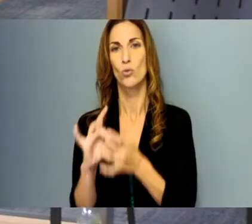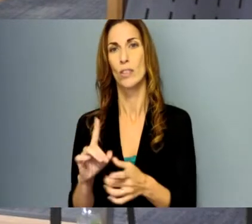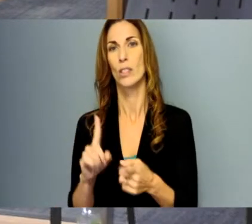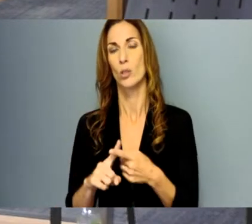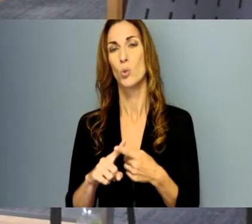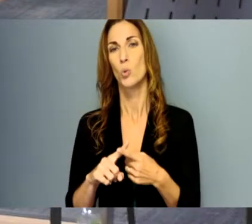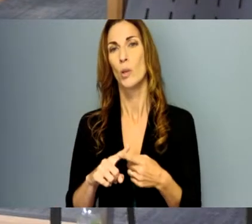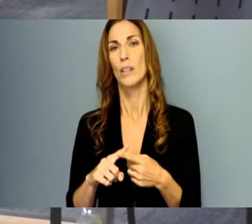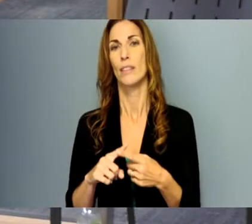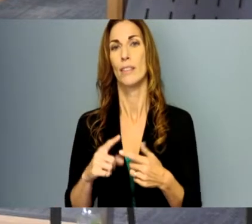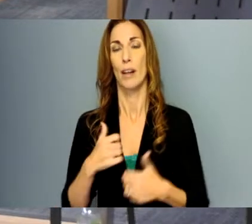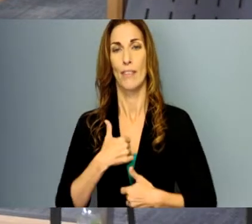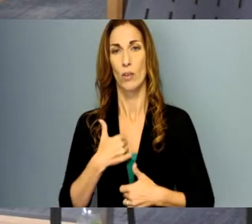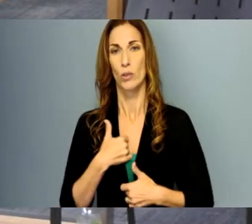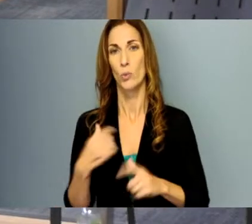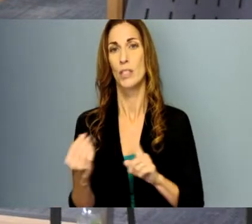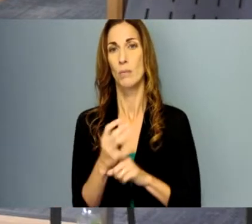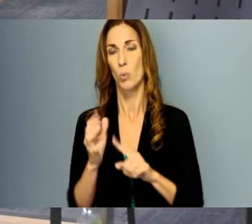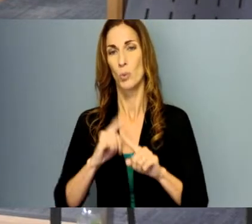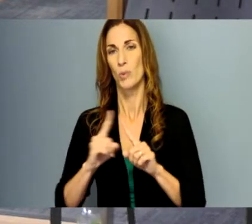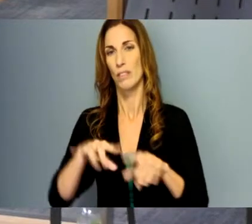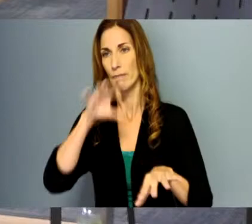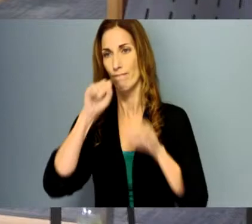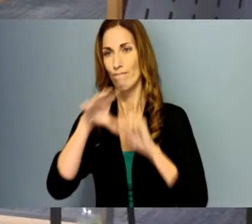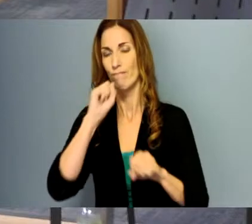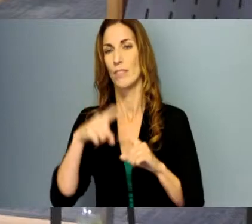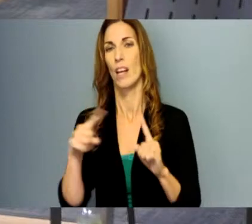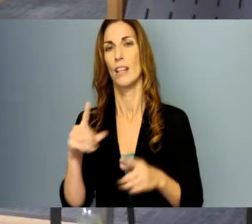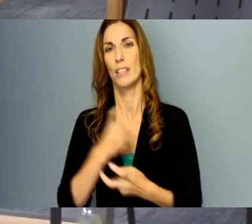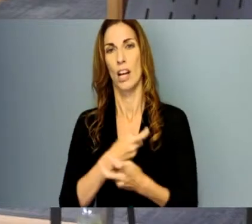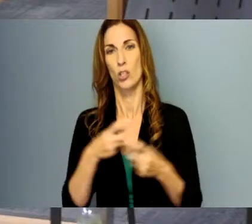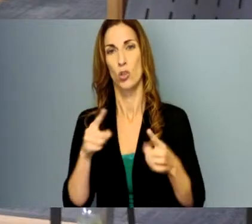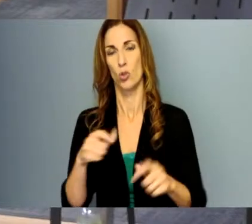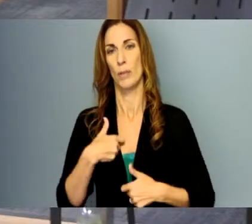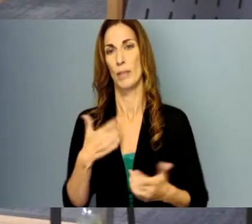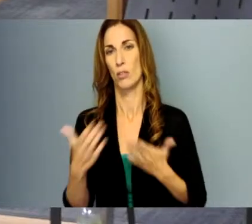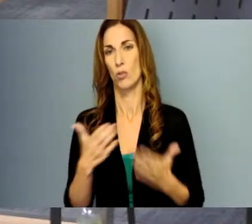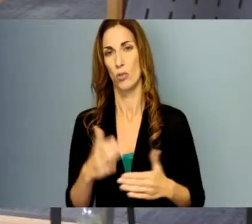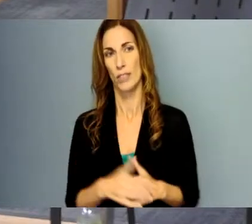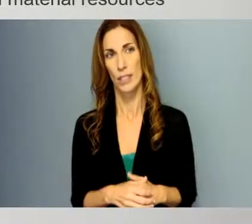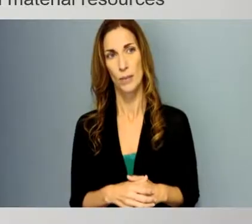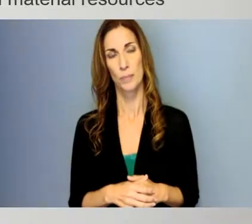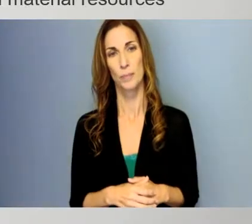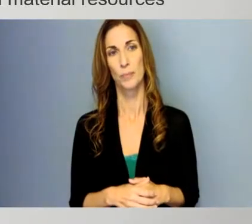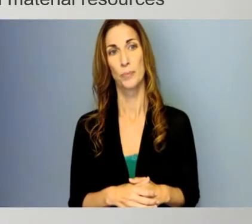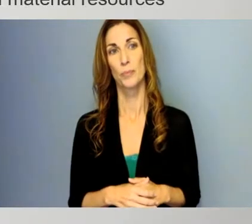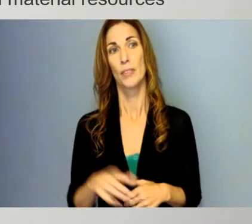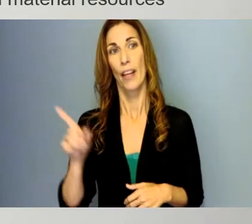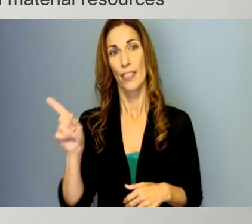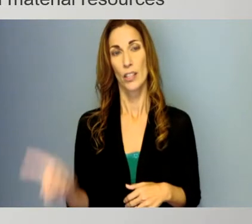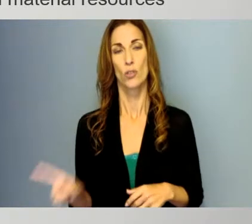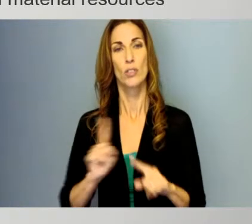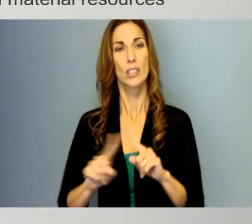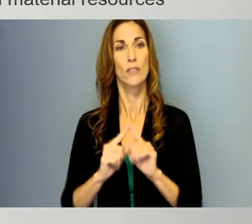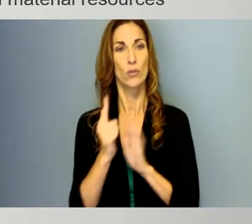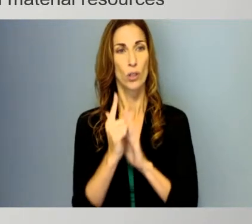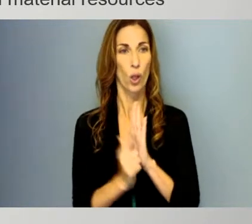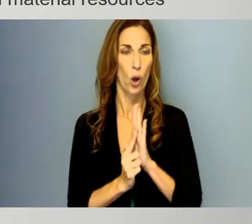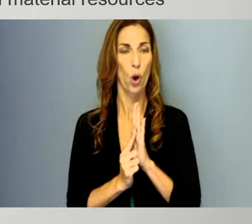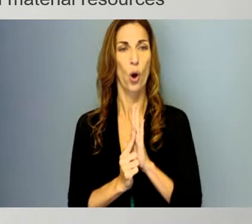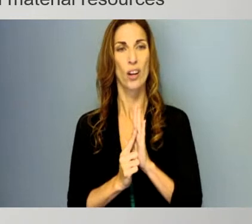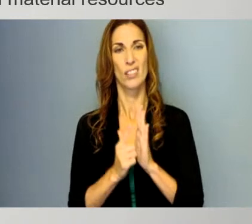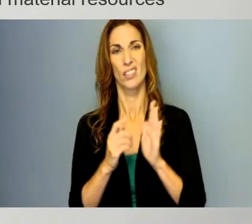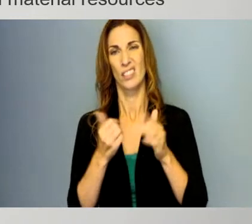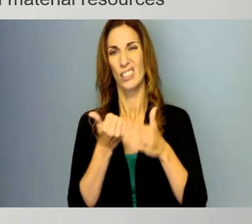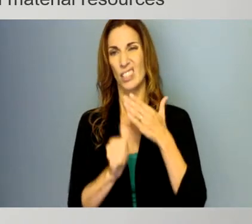toxic substances during military service. Next slide. So these are just different laws and